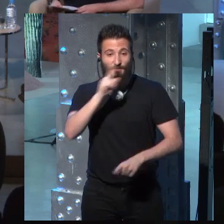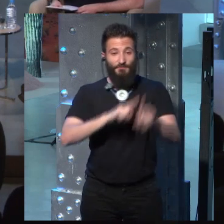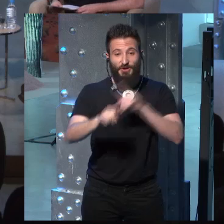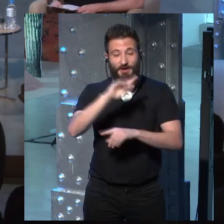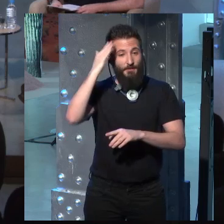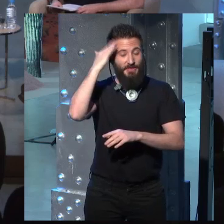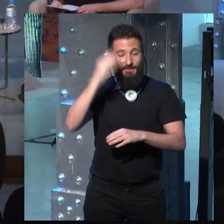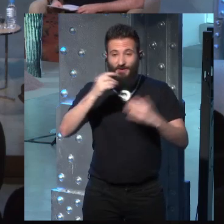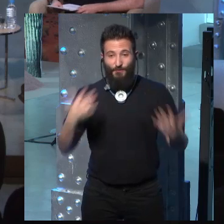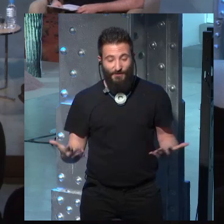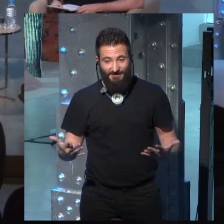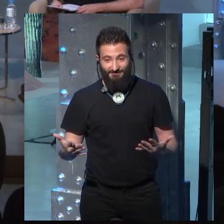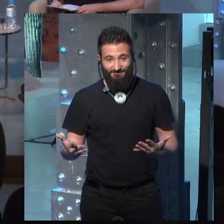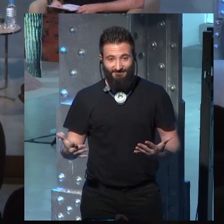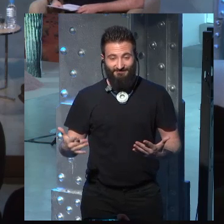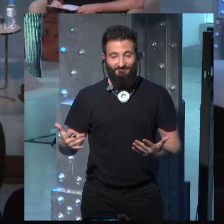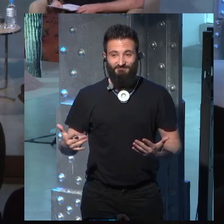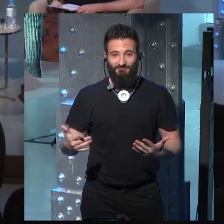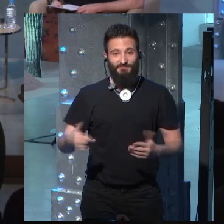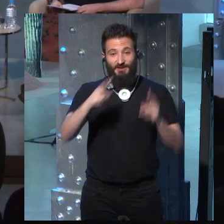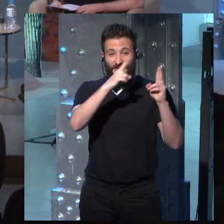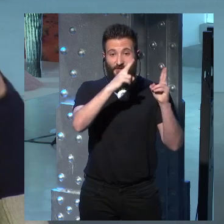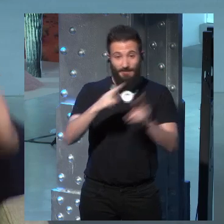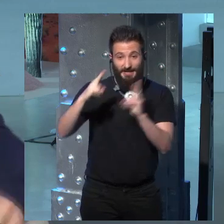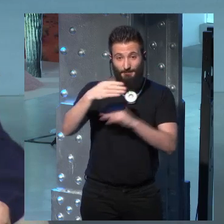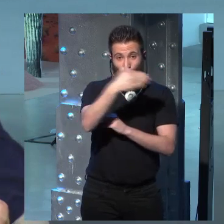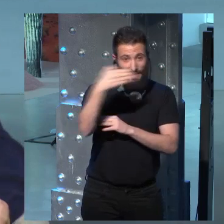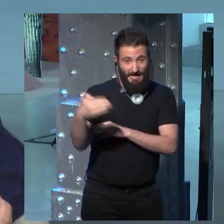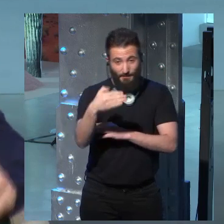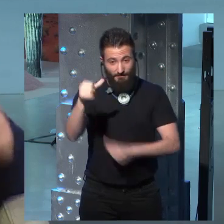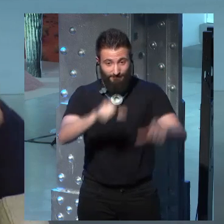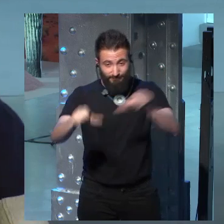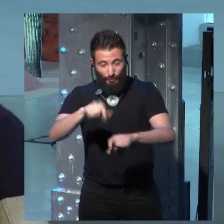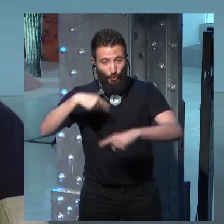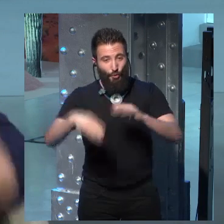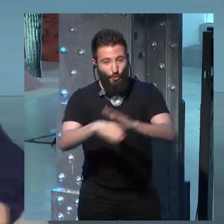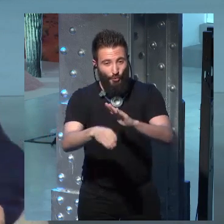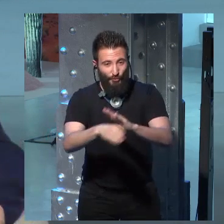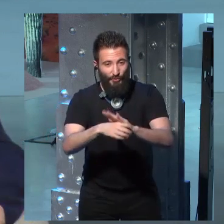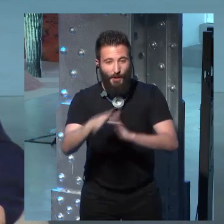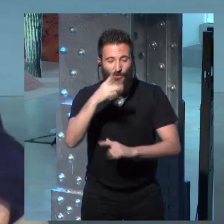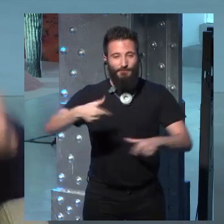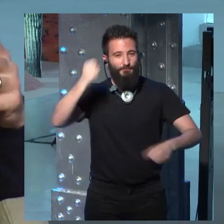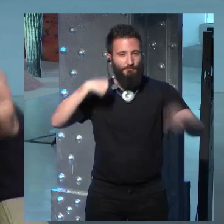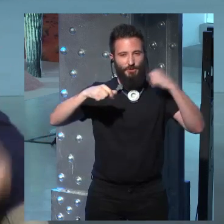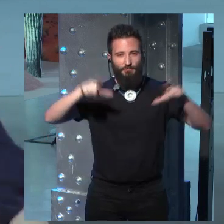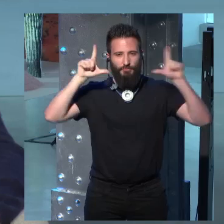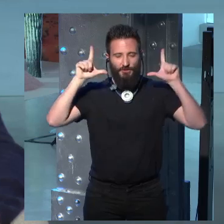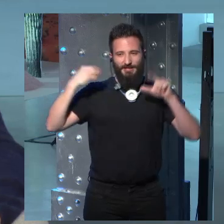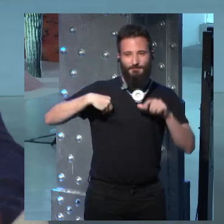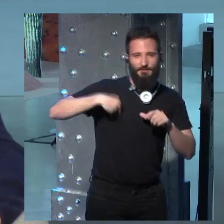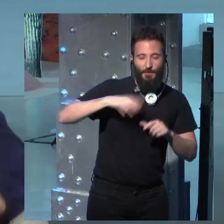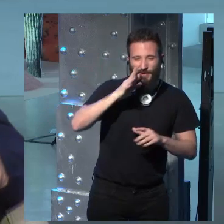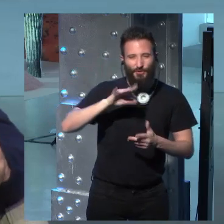is following it up in the same vein with a few of the characters, but not the same thing, and try to